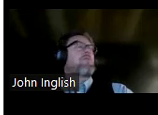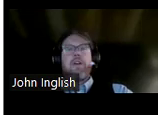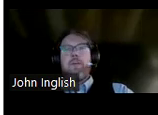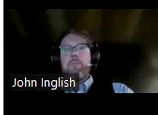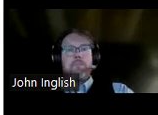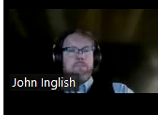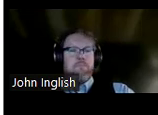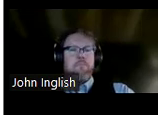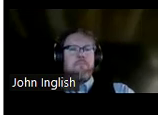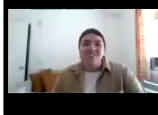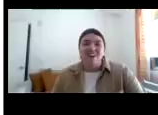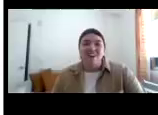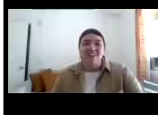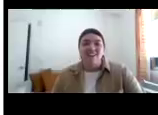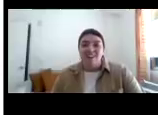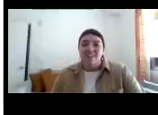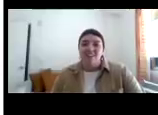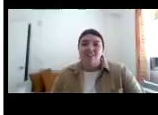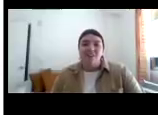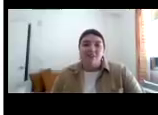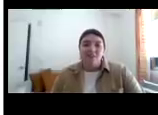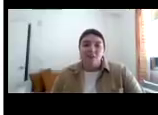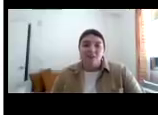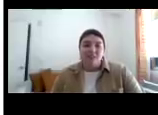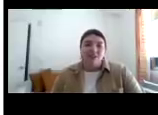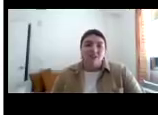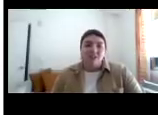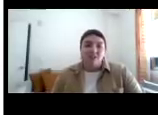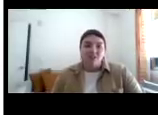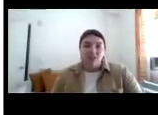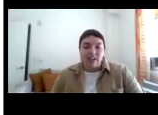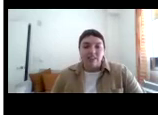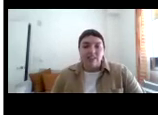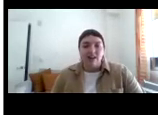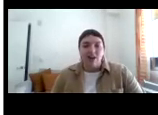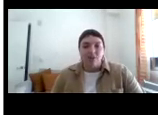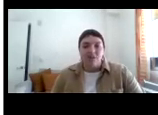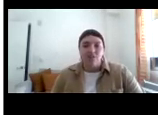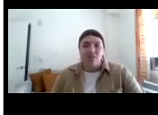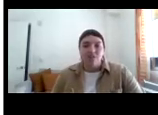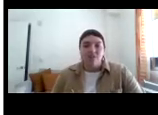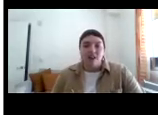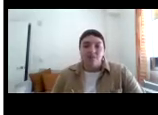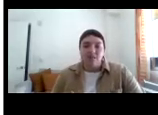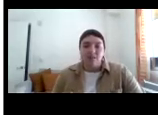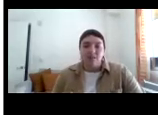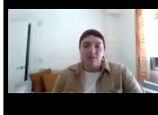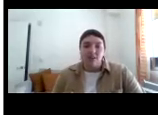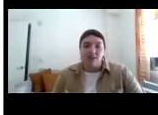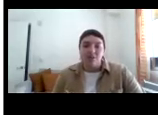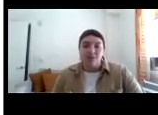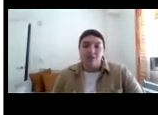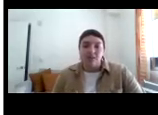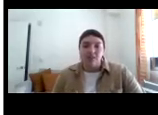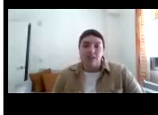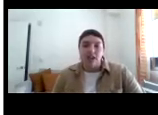back to you, Em. Thanks, John. So there were a few bills this session that touched on licensing and health professionals, and I'm going to speak to Senate